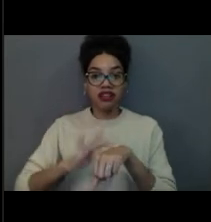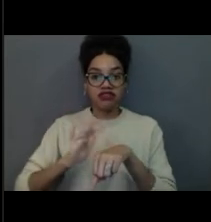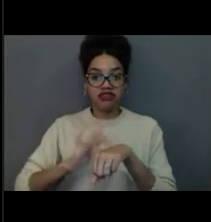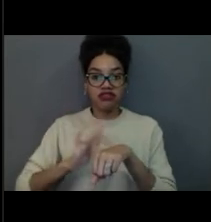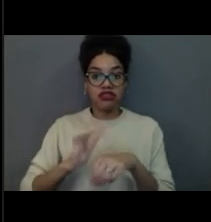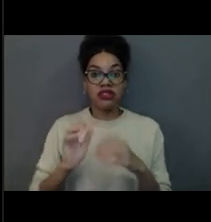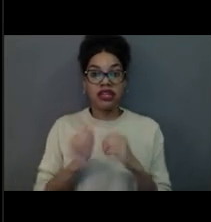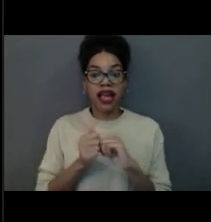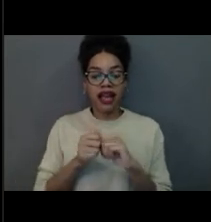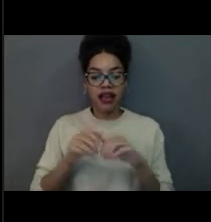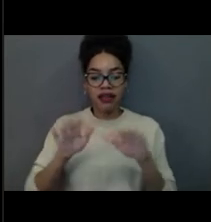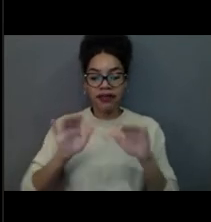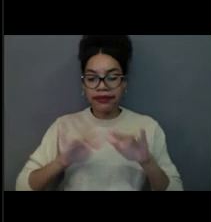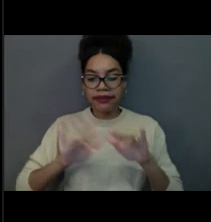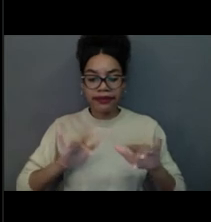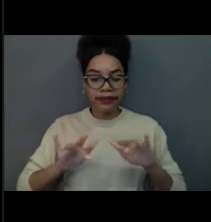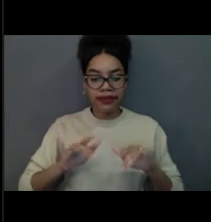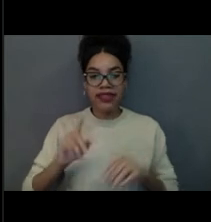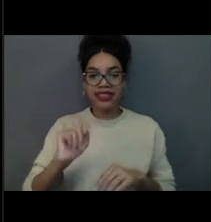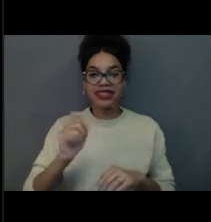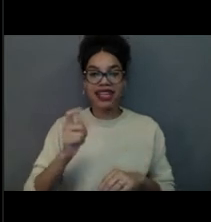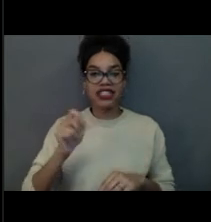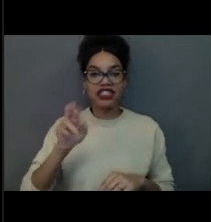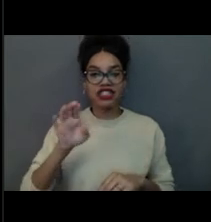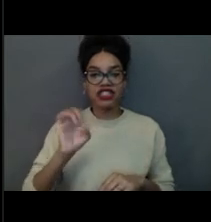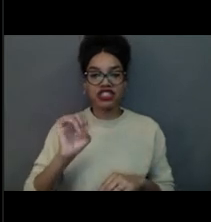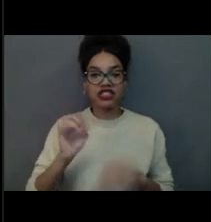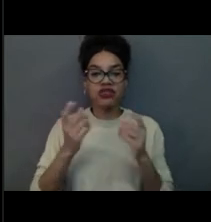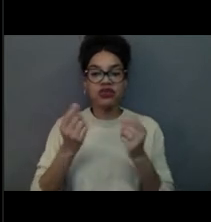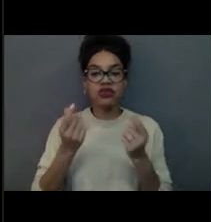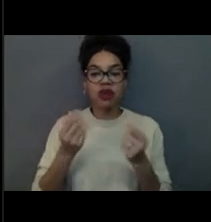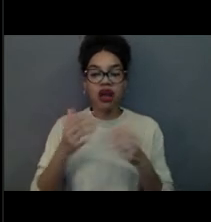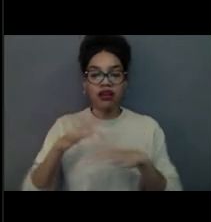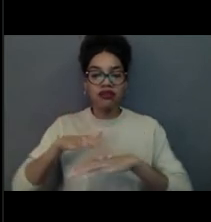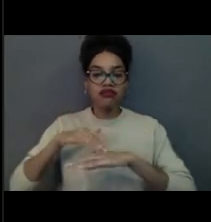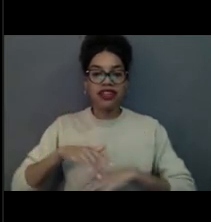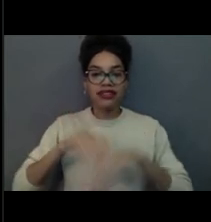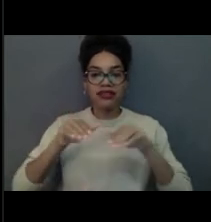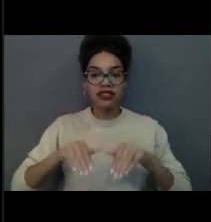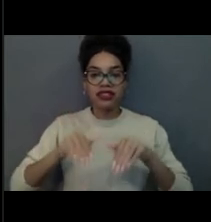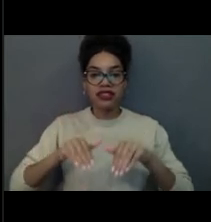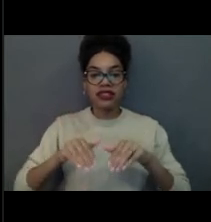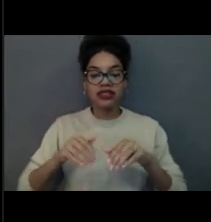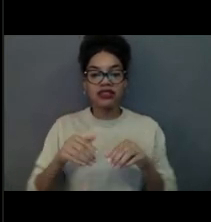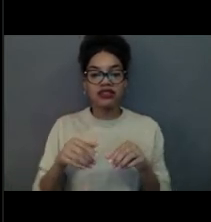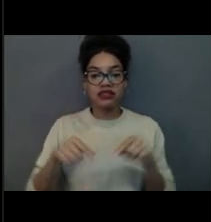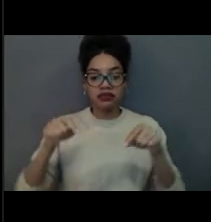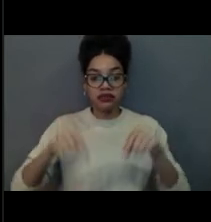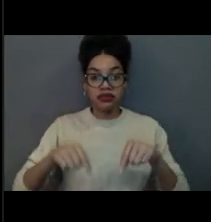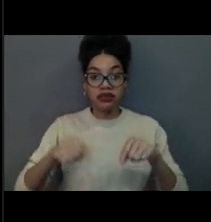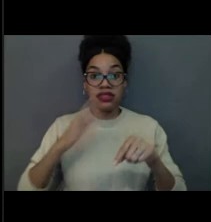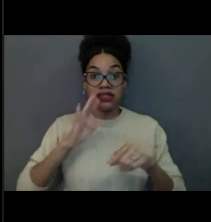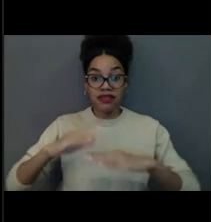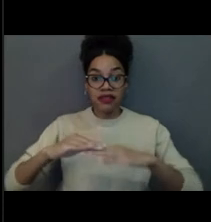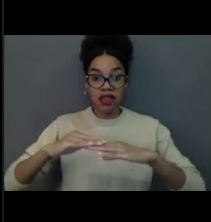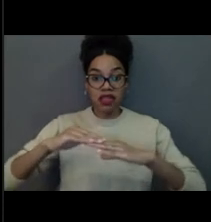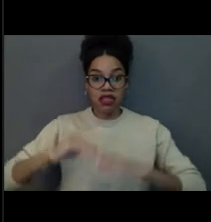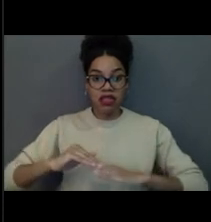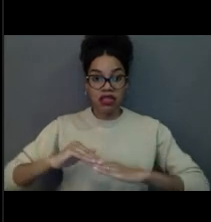evaluate the texture of this meat by pressing into this fish slightly. And if it bounces back and doesn't show